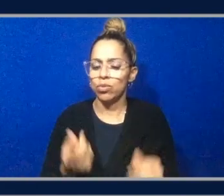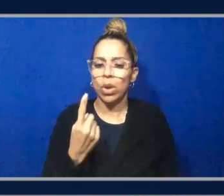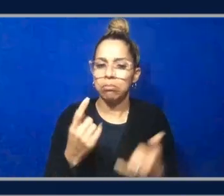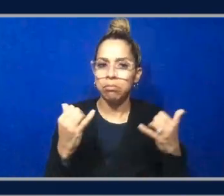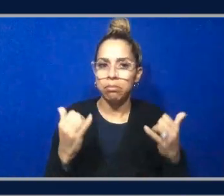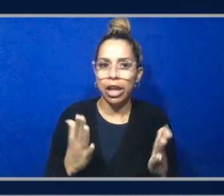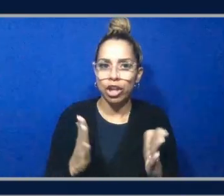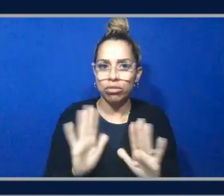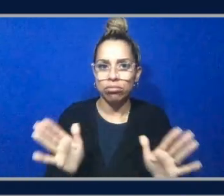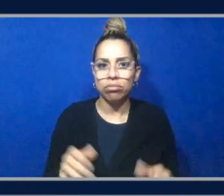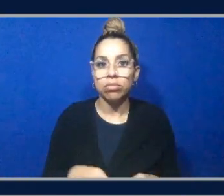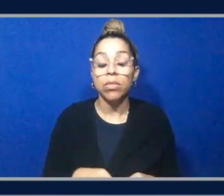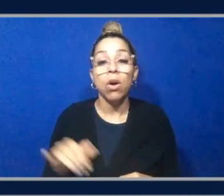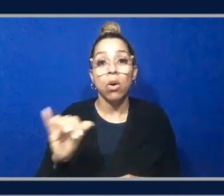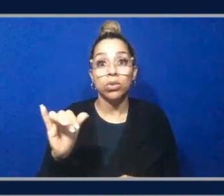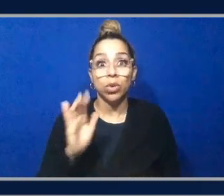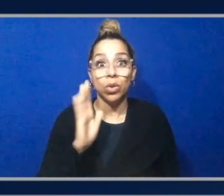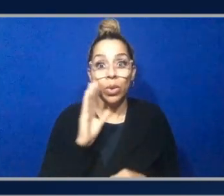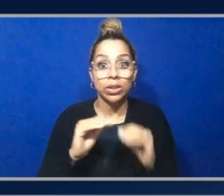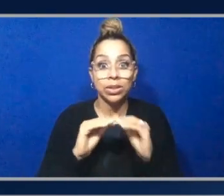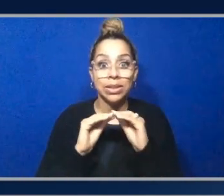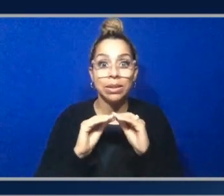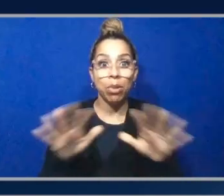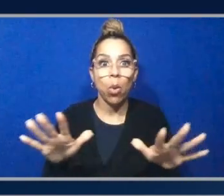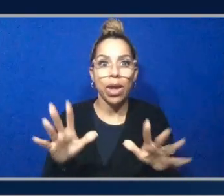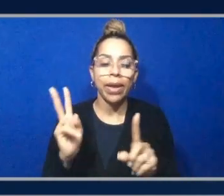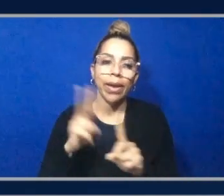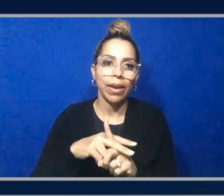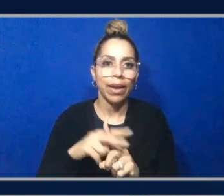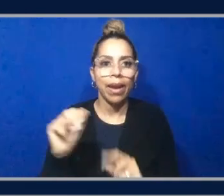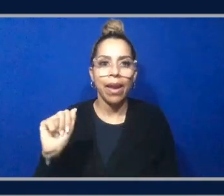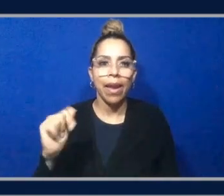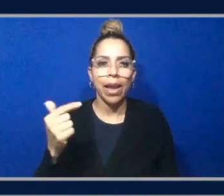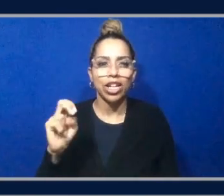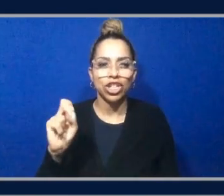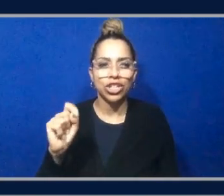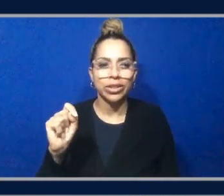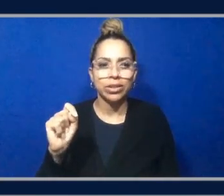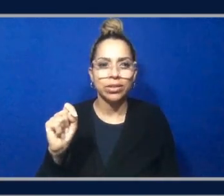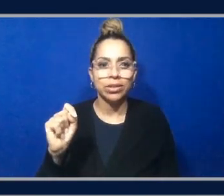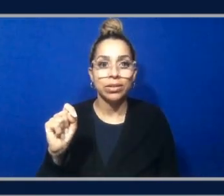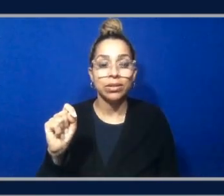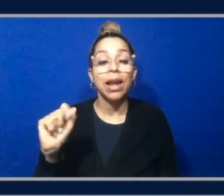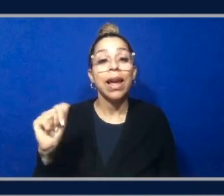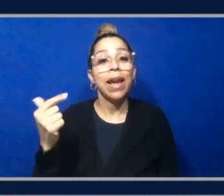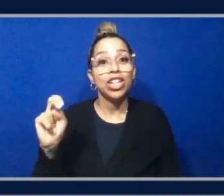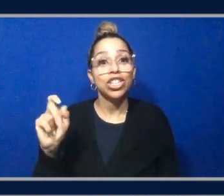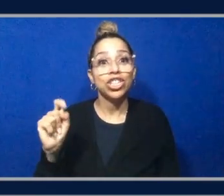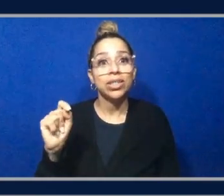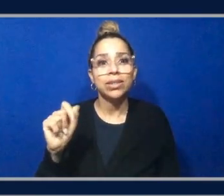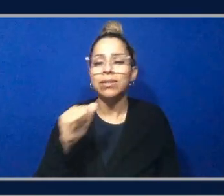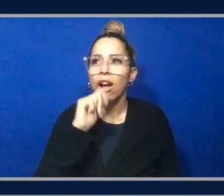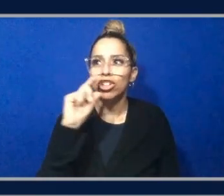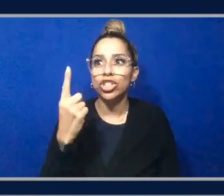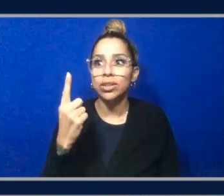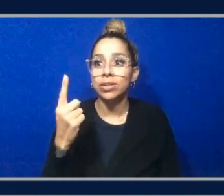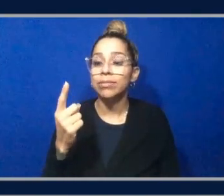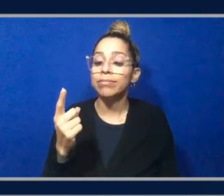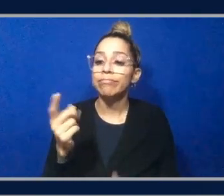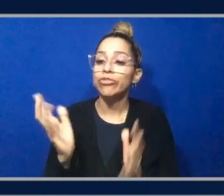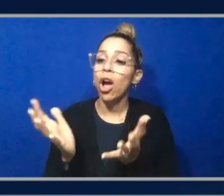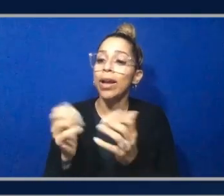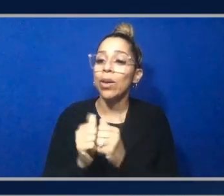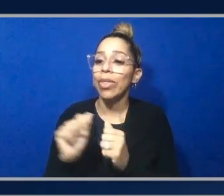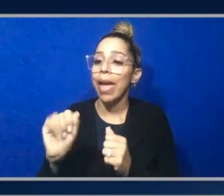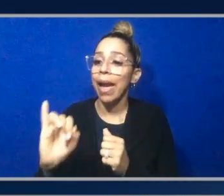you're going to deploy an agent. So what's an agent? Okay. It's not just you talking to an AI through the game, but also the